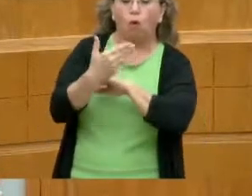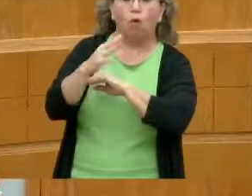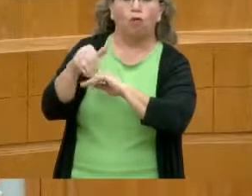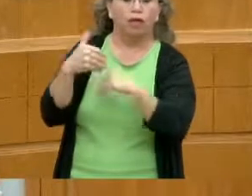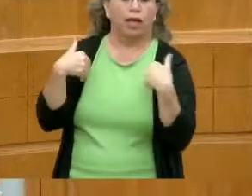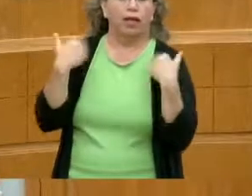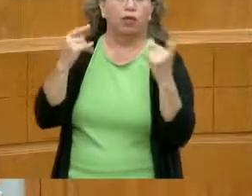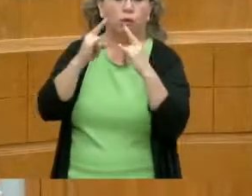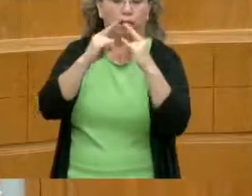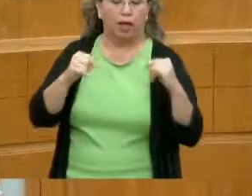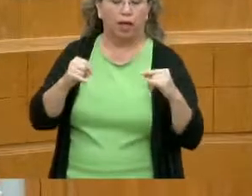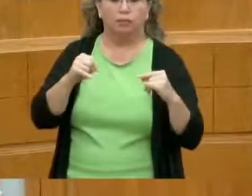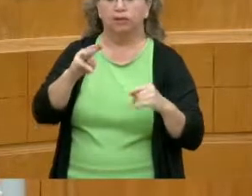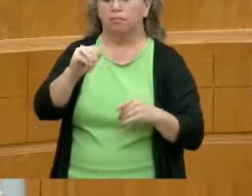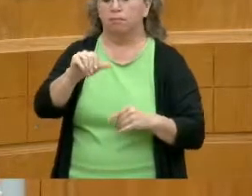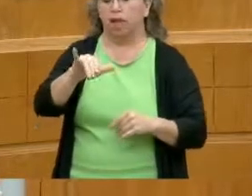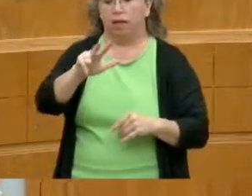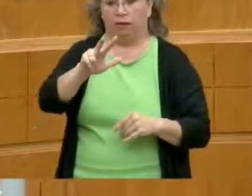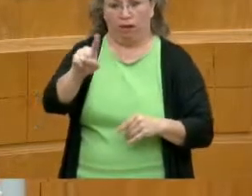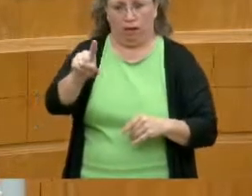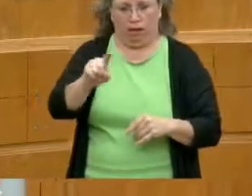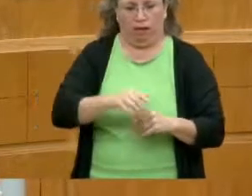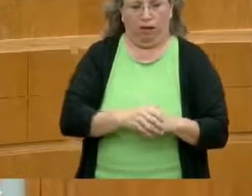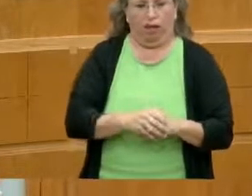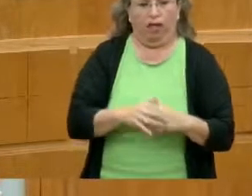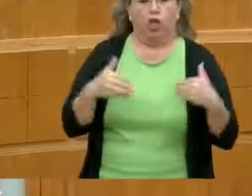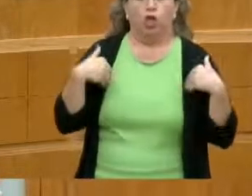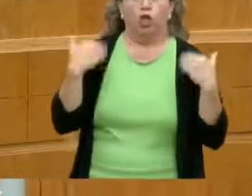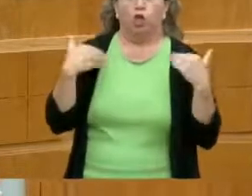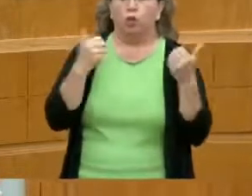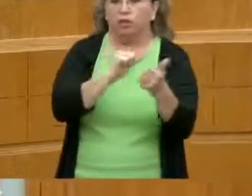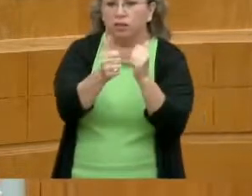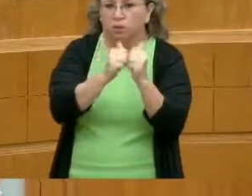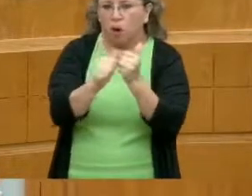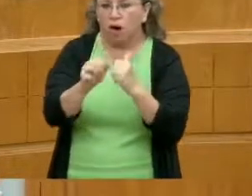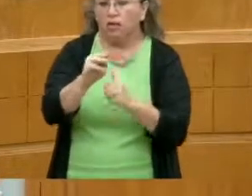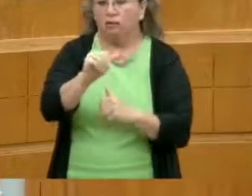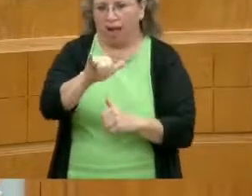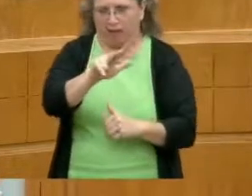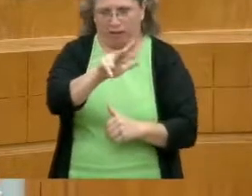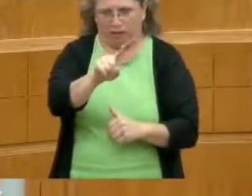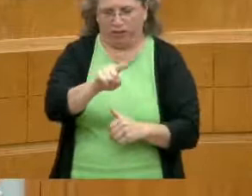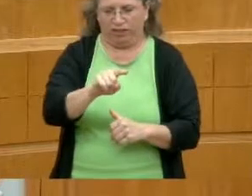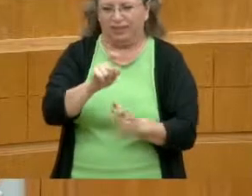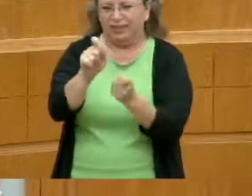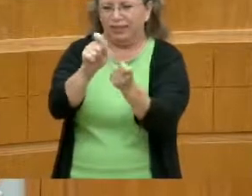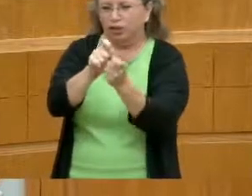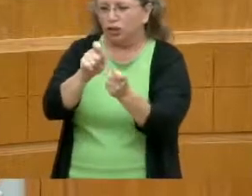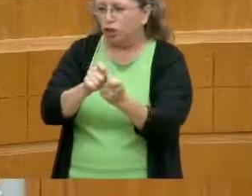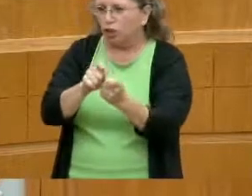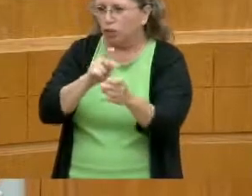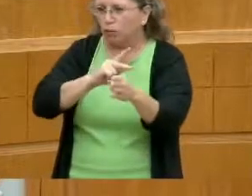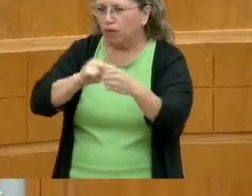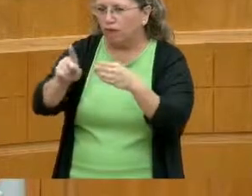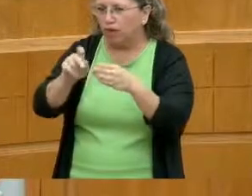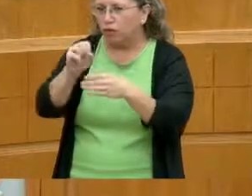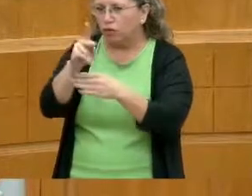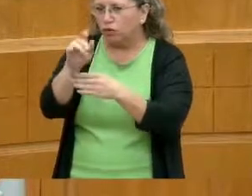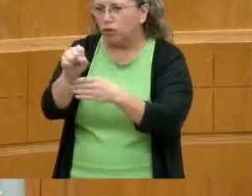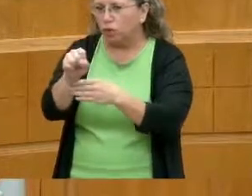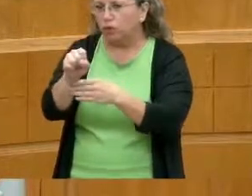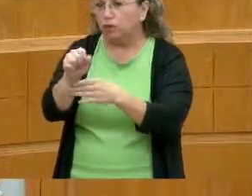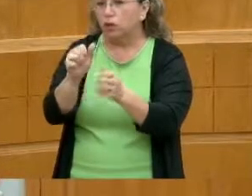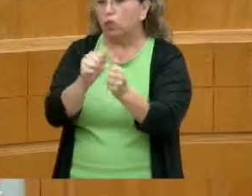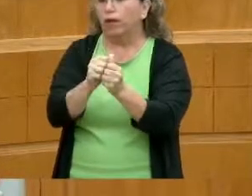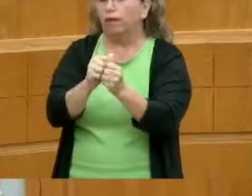May 31. Youth sports, May 31. Certain professional sports with in-person spectators, May